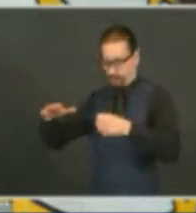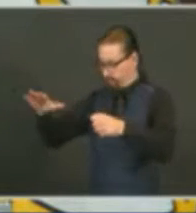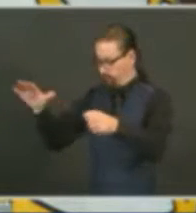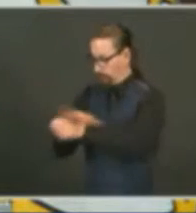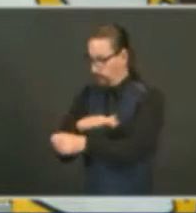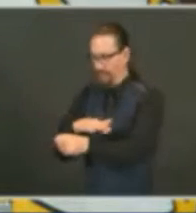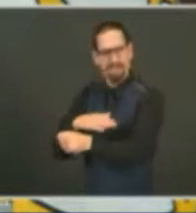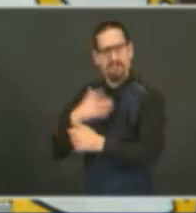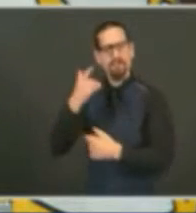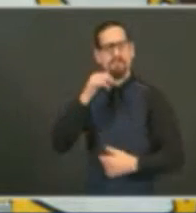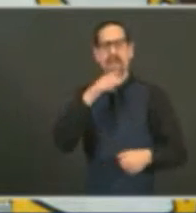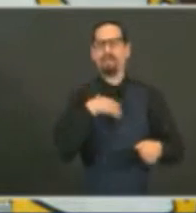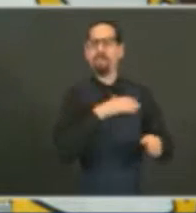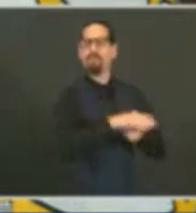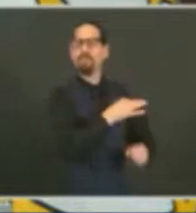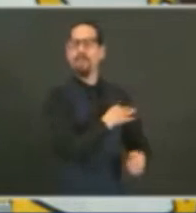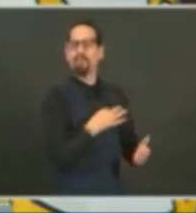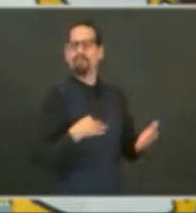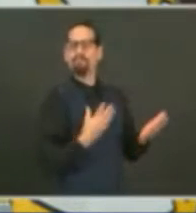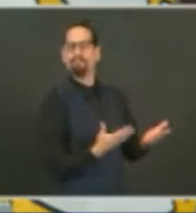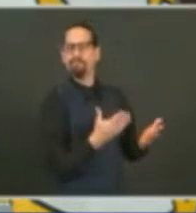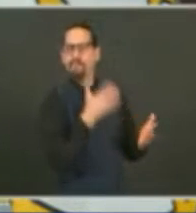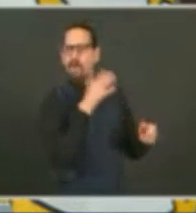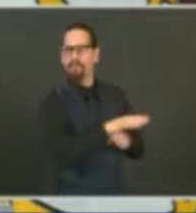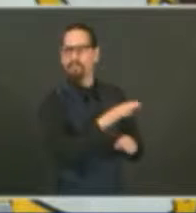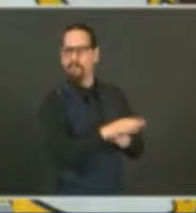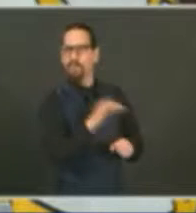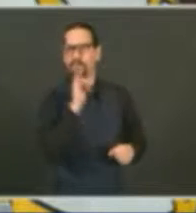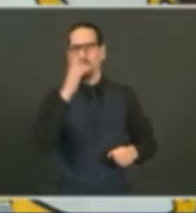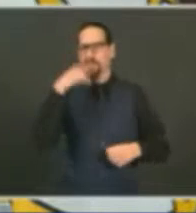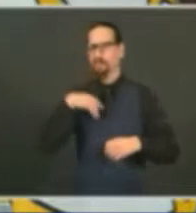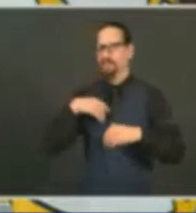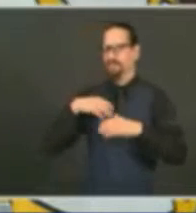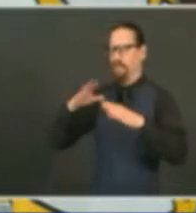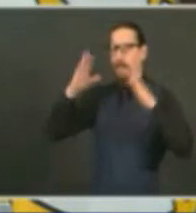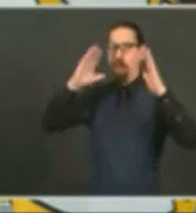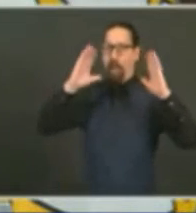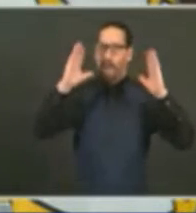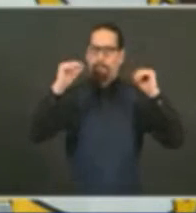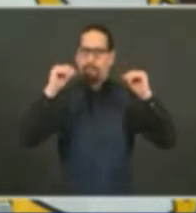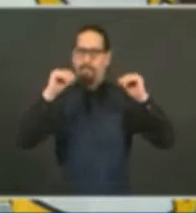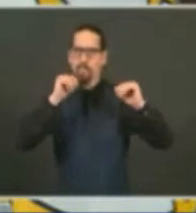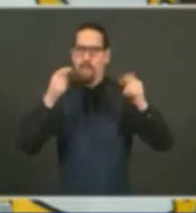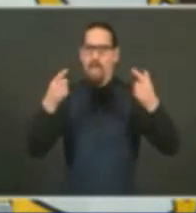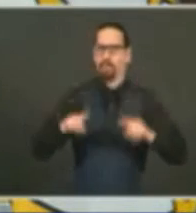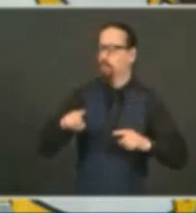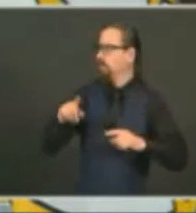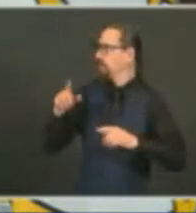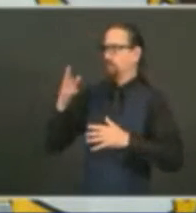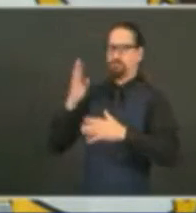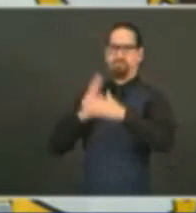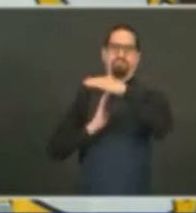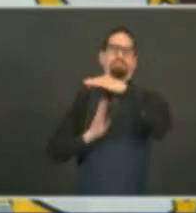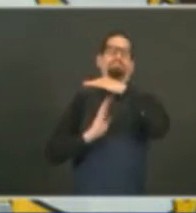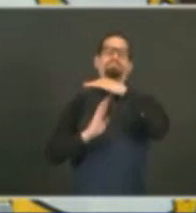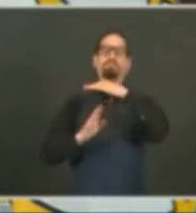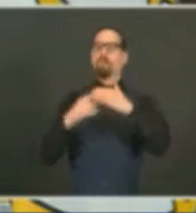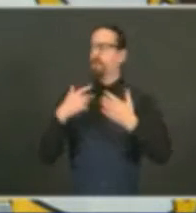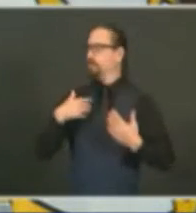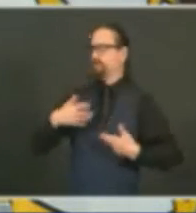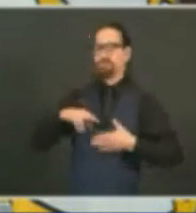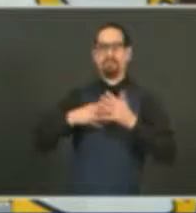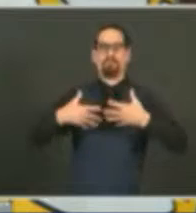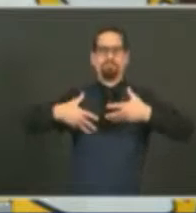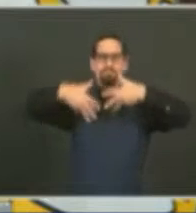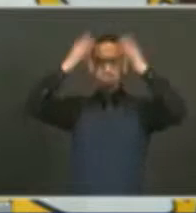all have to be used. So the next time you think it's fun or funny to have a party, break the